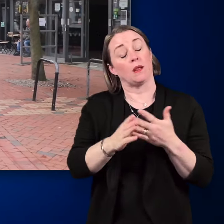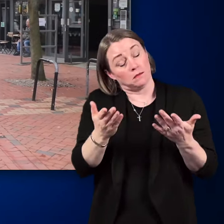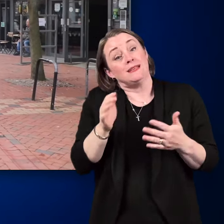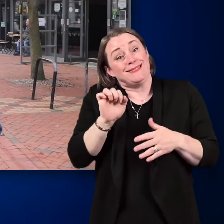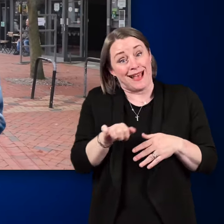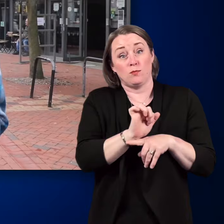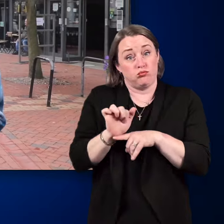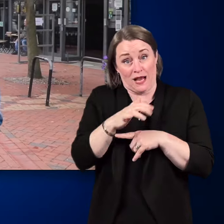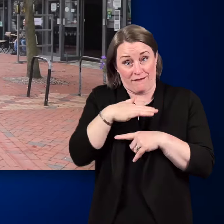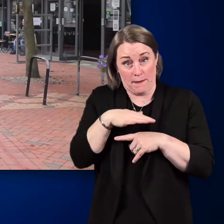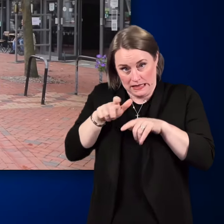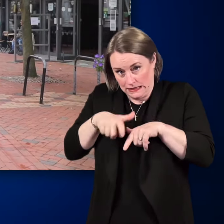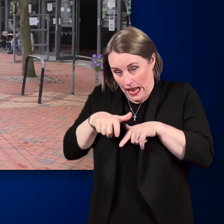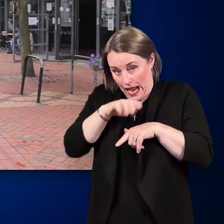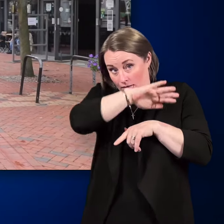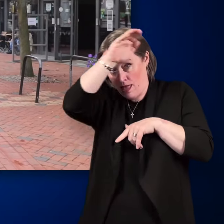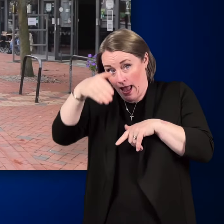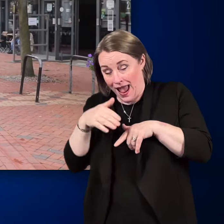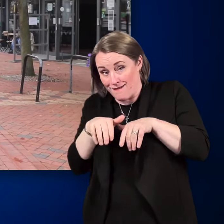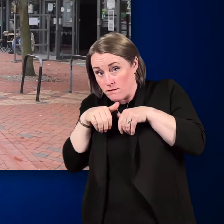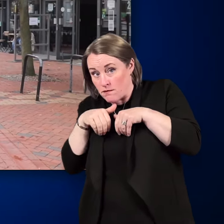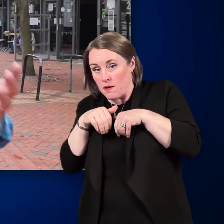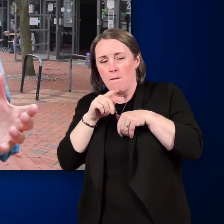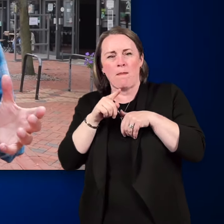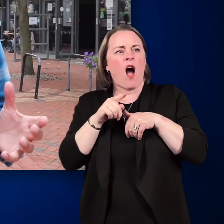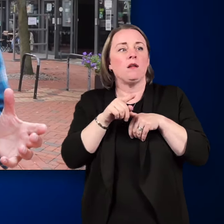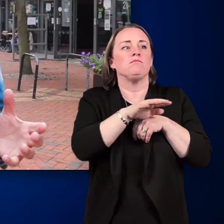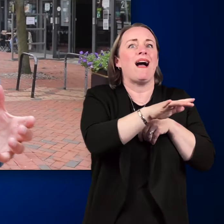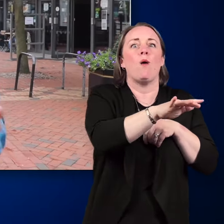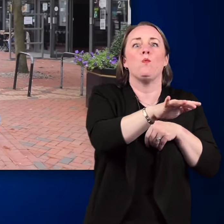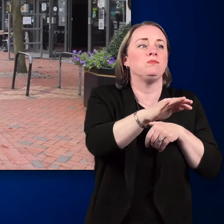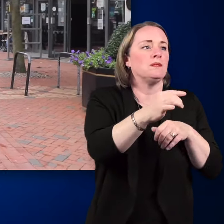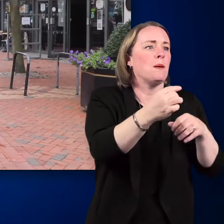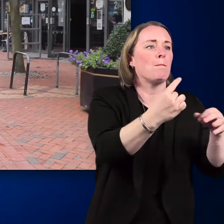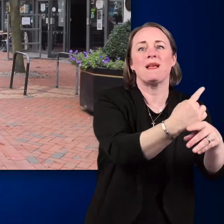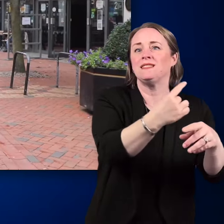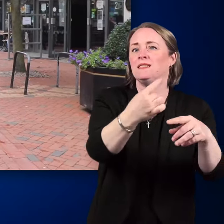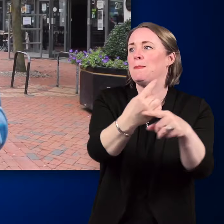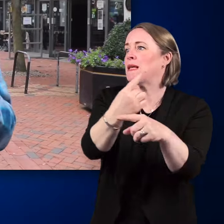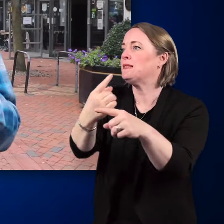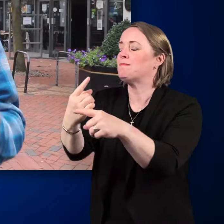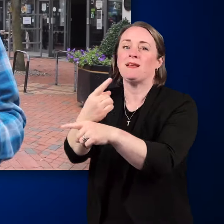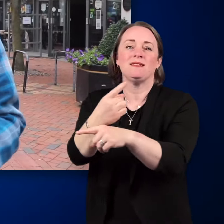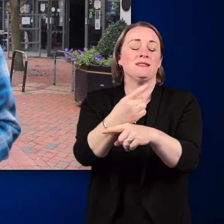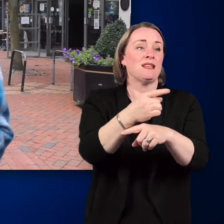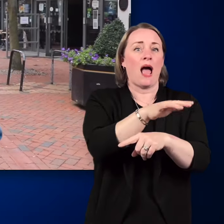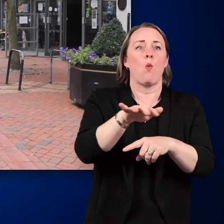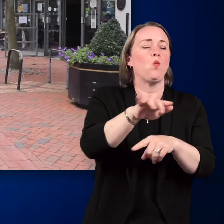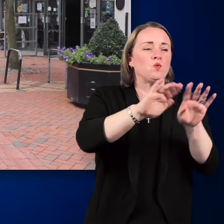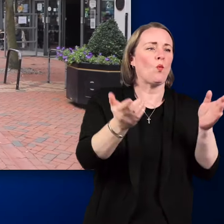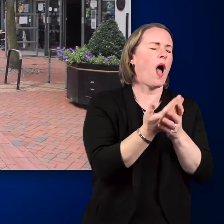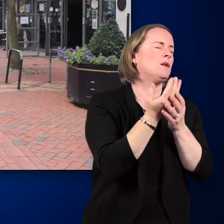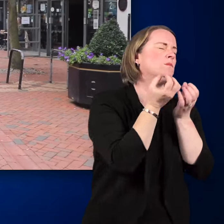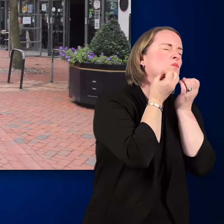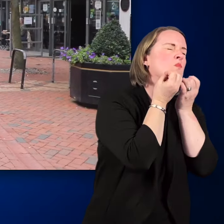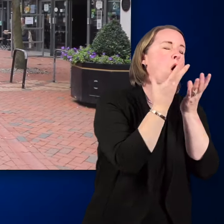them, but the issue is this: he misses out on everything in this big, wide, colourful world